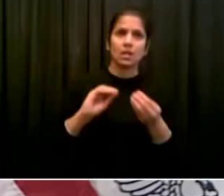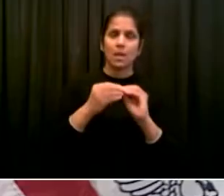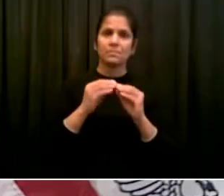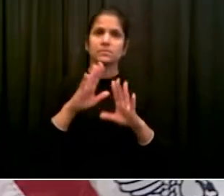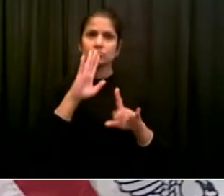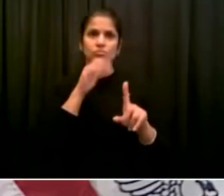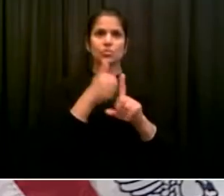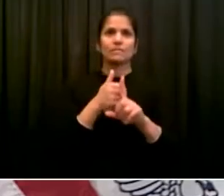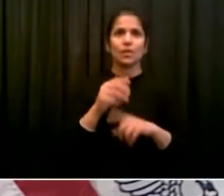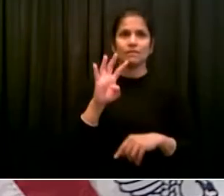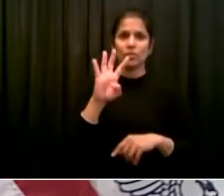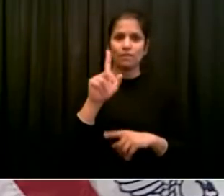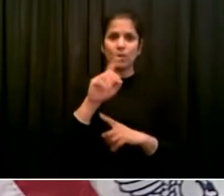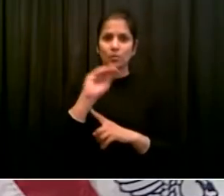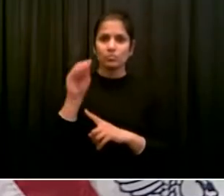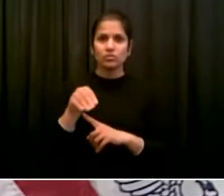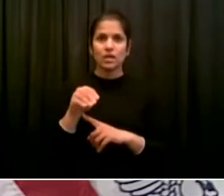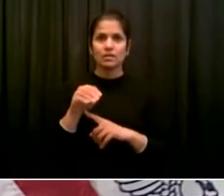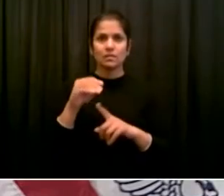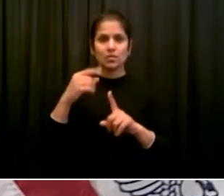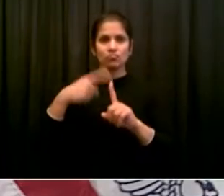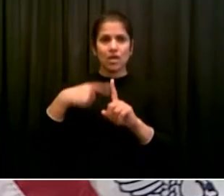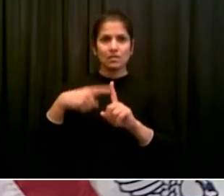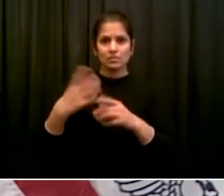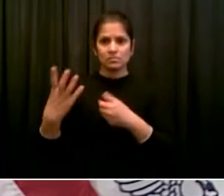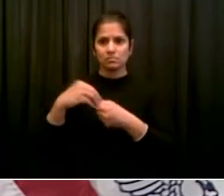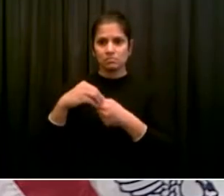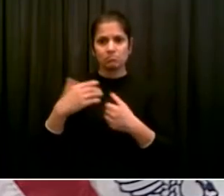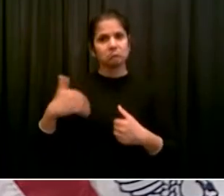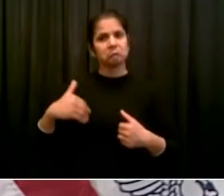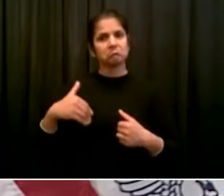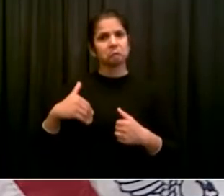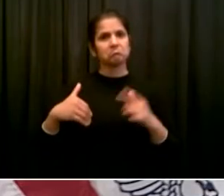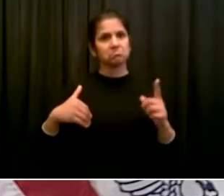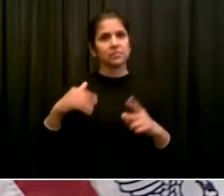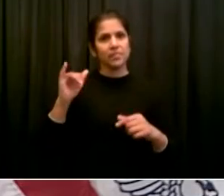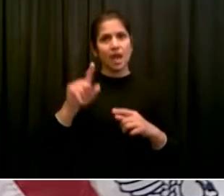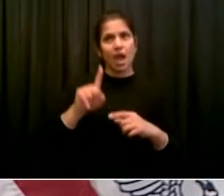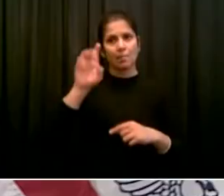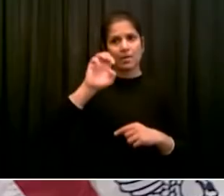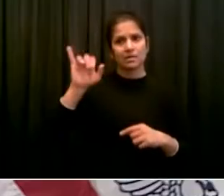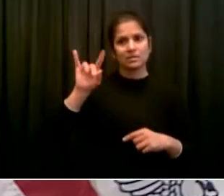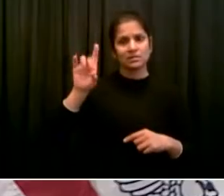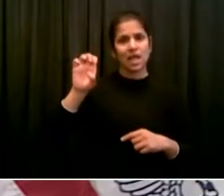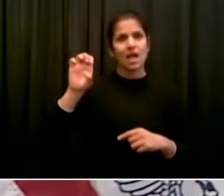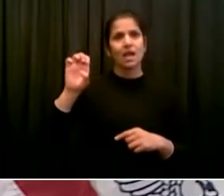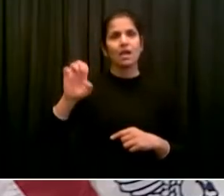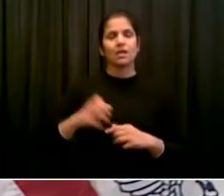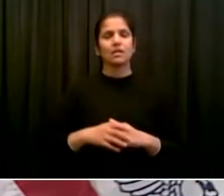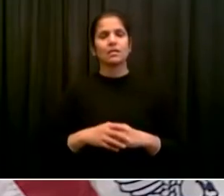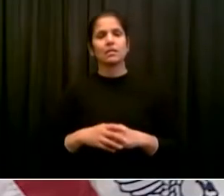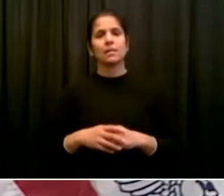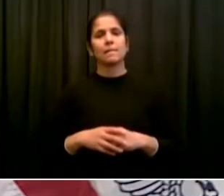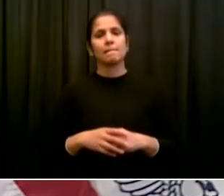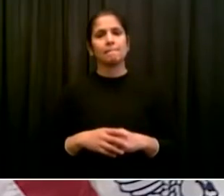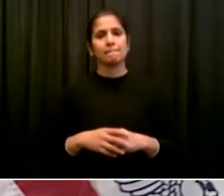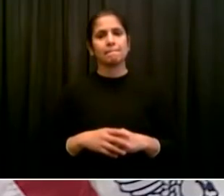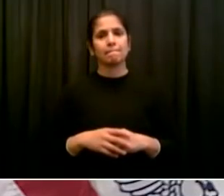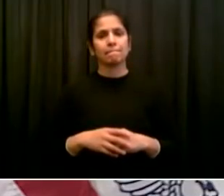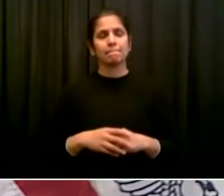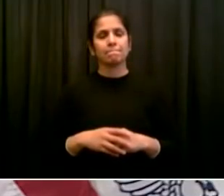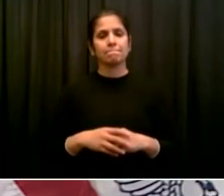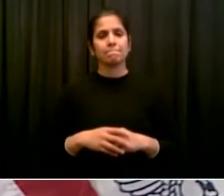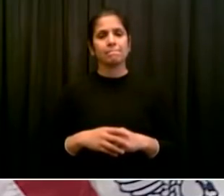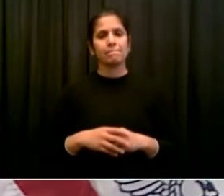of participation on the Upper East Side. It's about 11% in Central Harlem. So I don't doubt the sincerity and